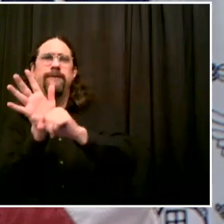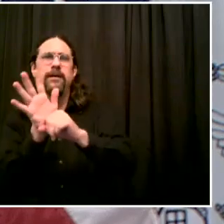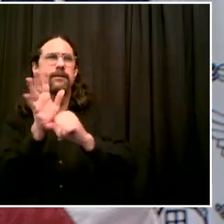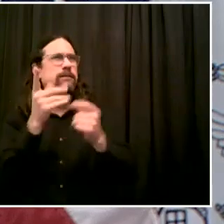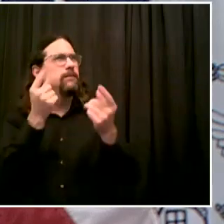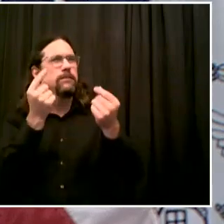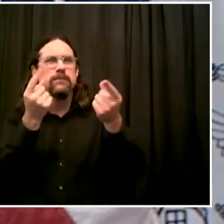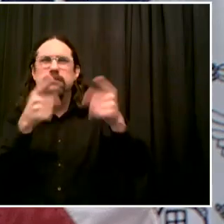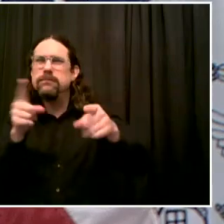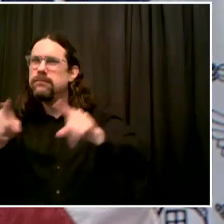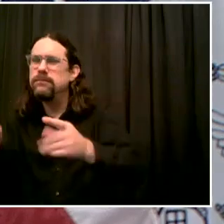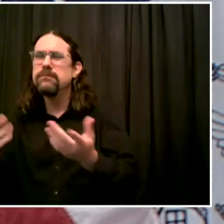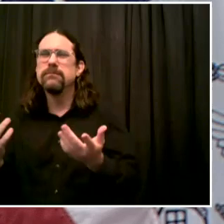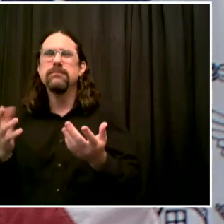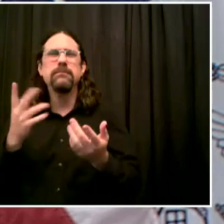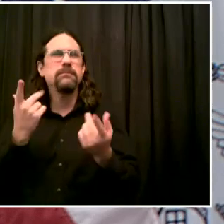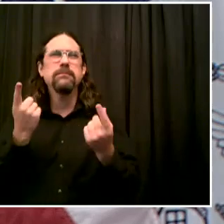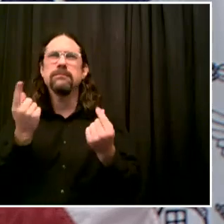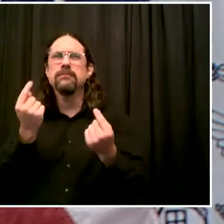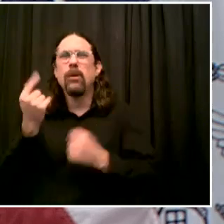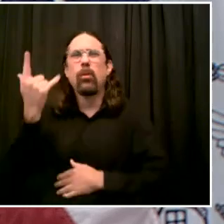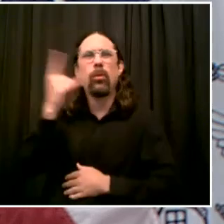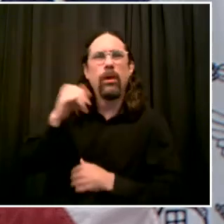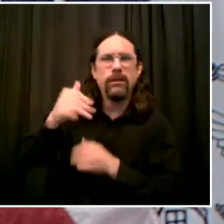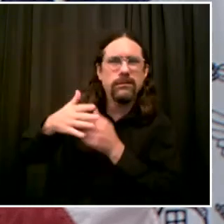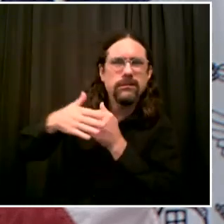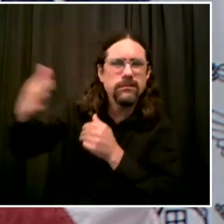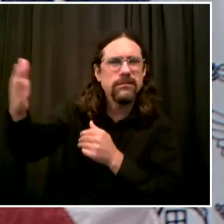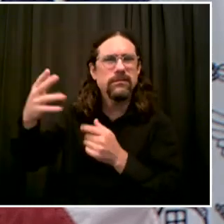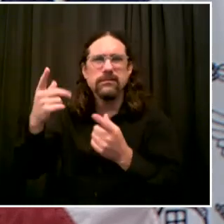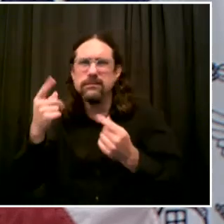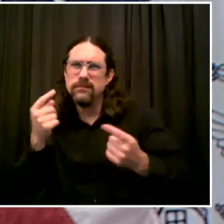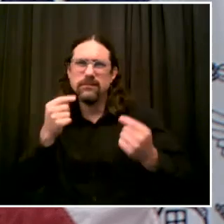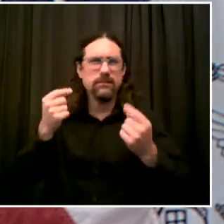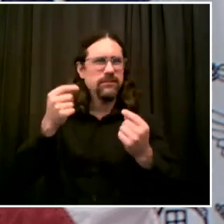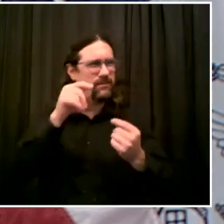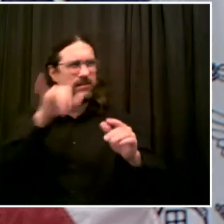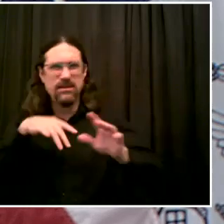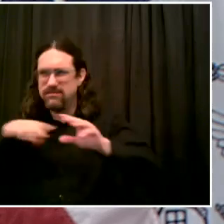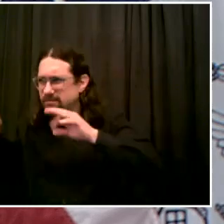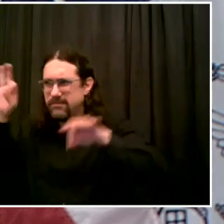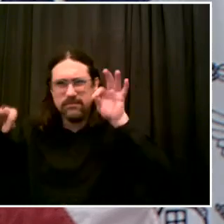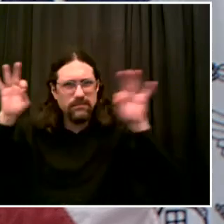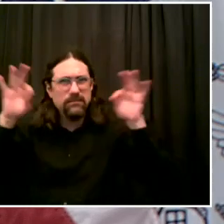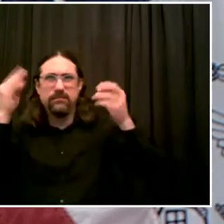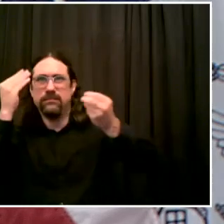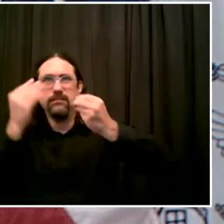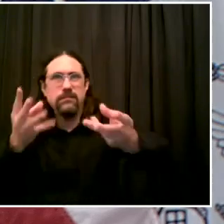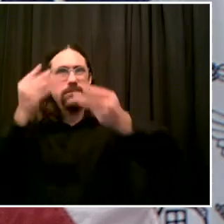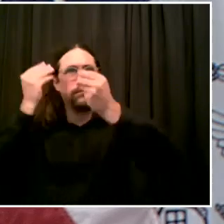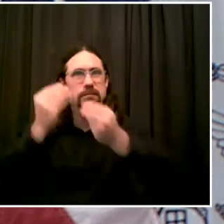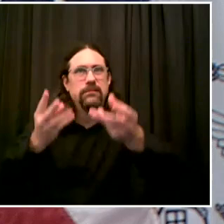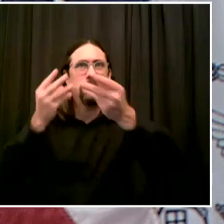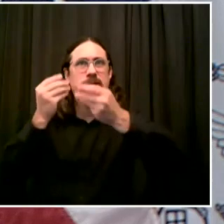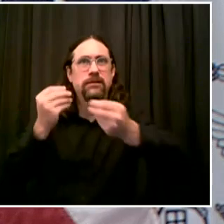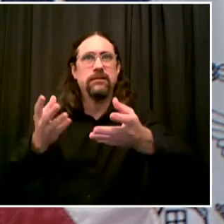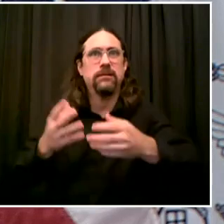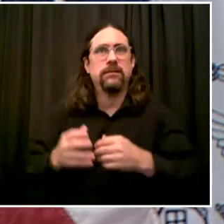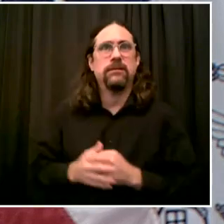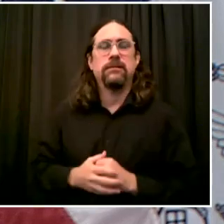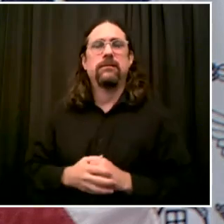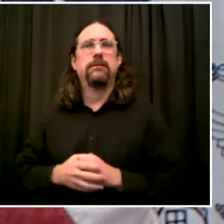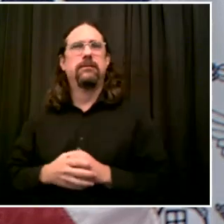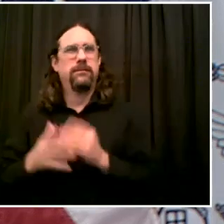know for sure, and it's also important to acknowledge that. One thing we know for sure is it is going to be a hot